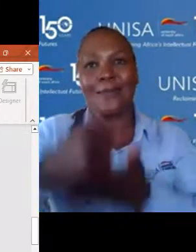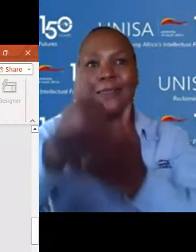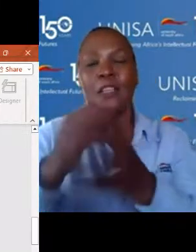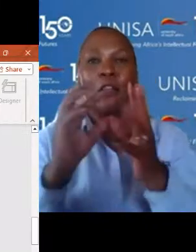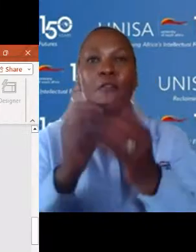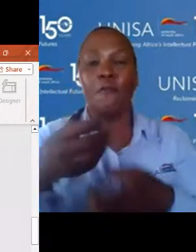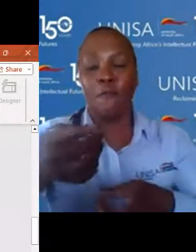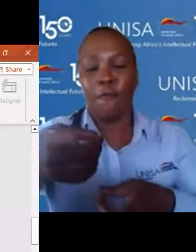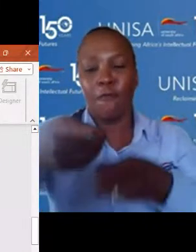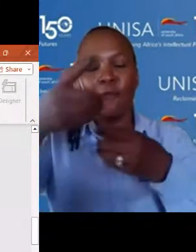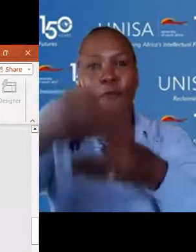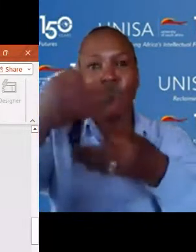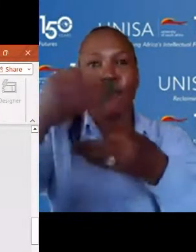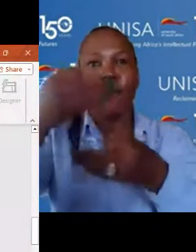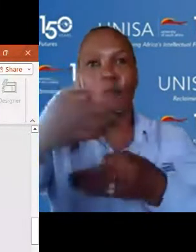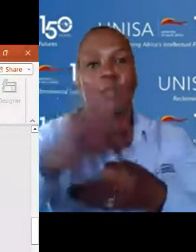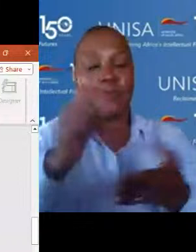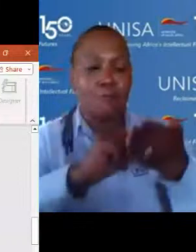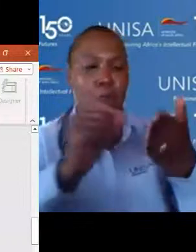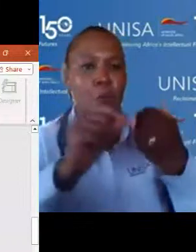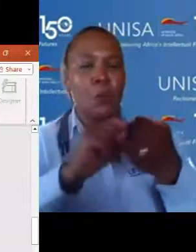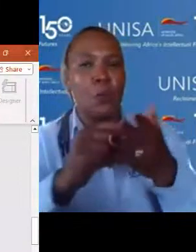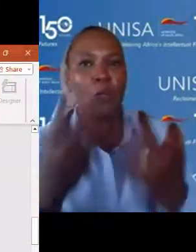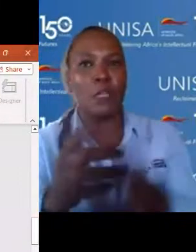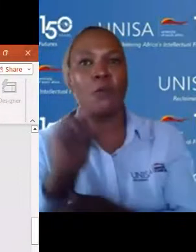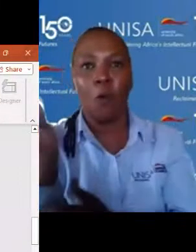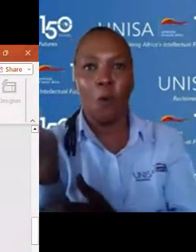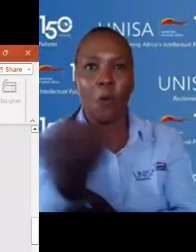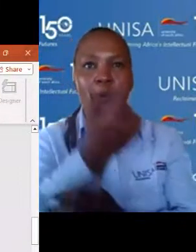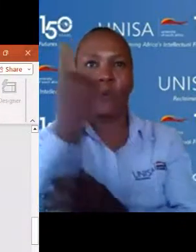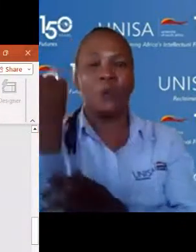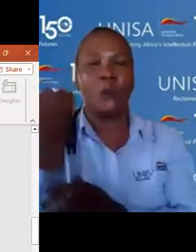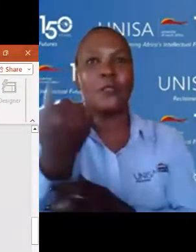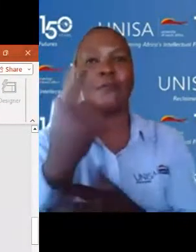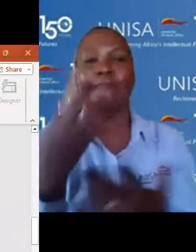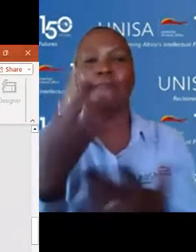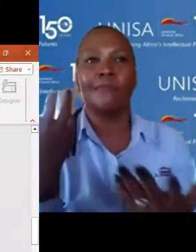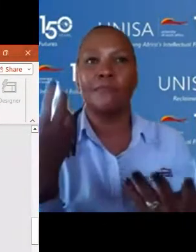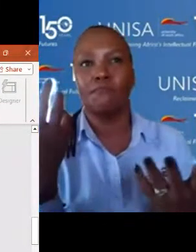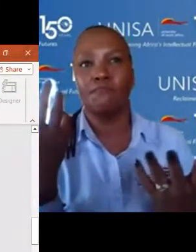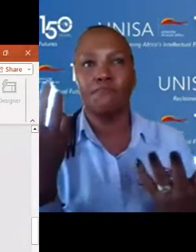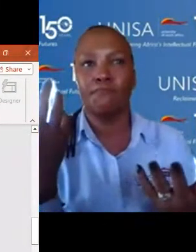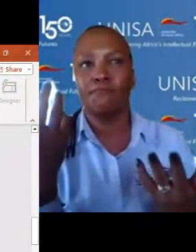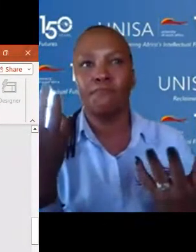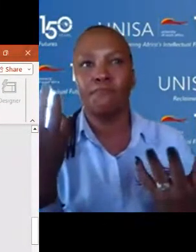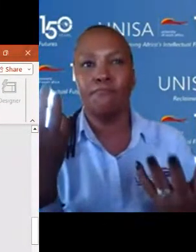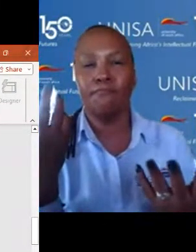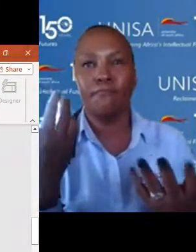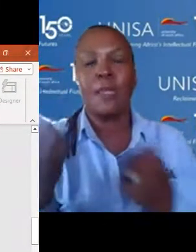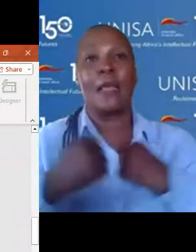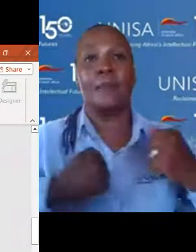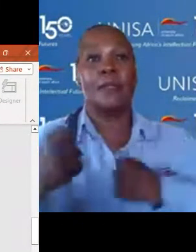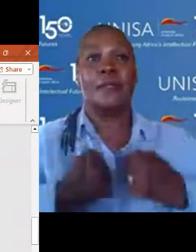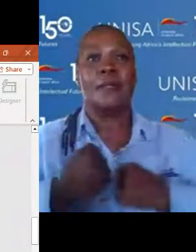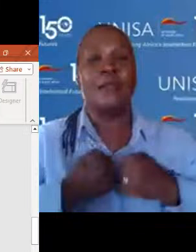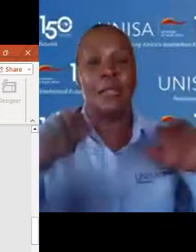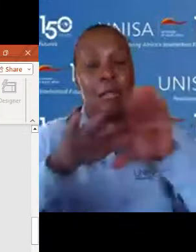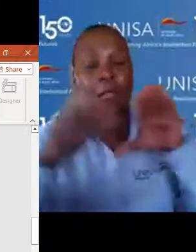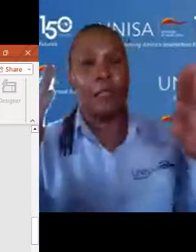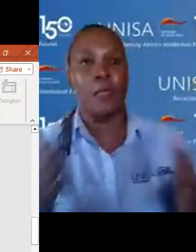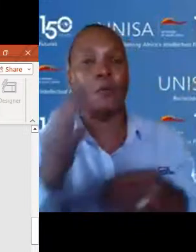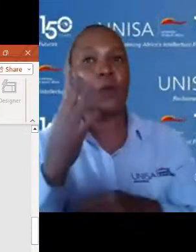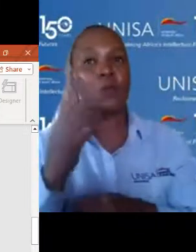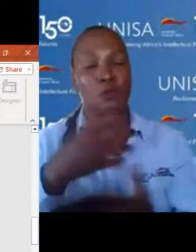is completed in all the admin desks. When you register, when you make